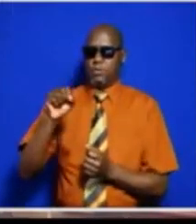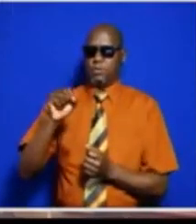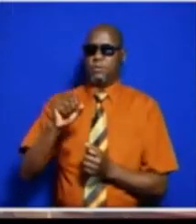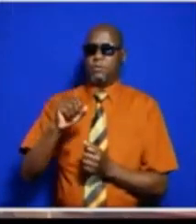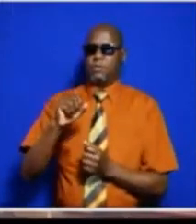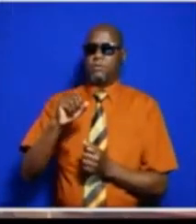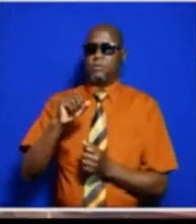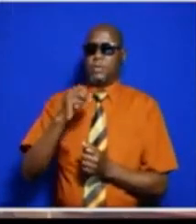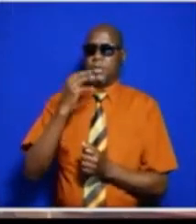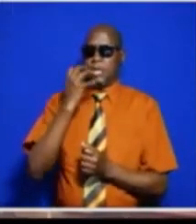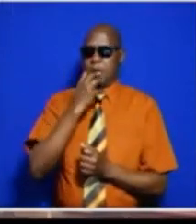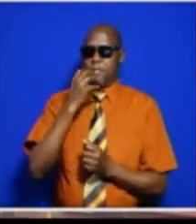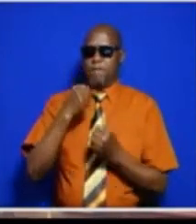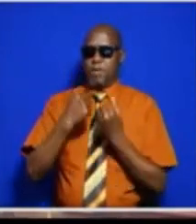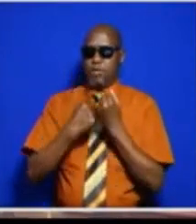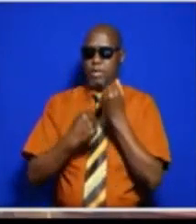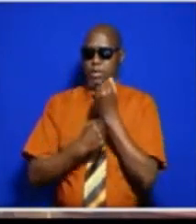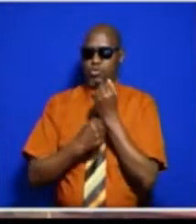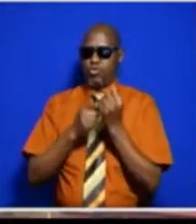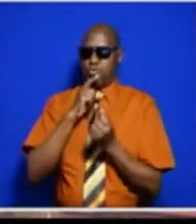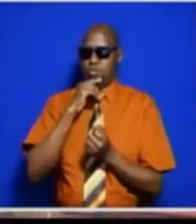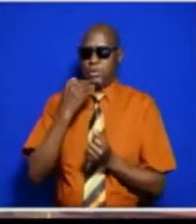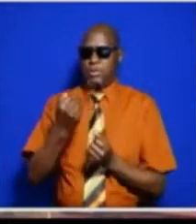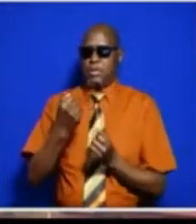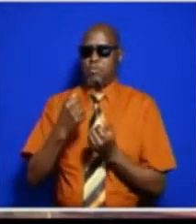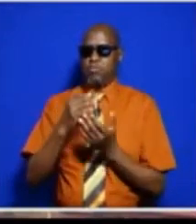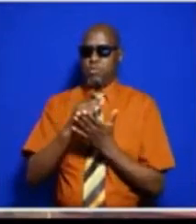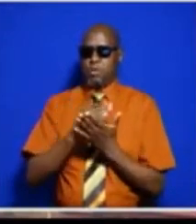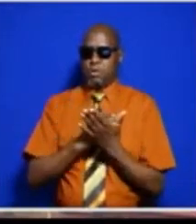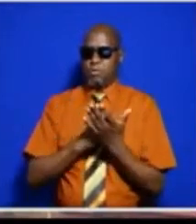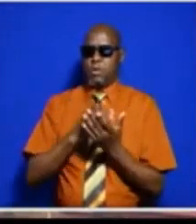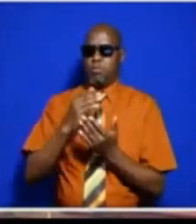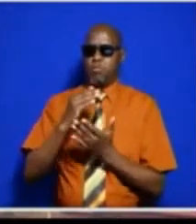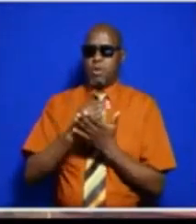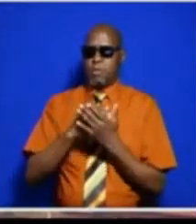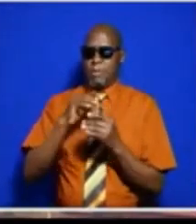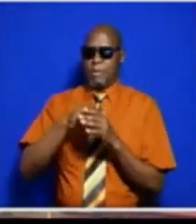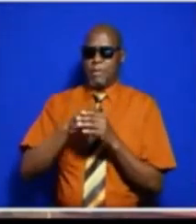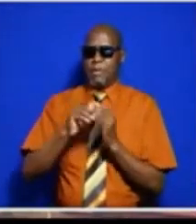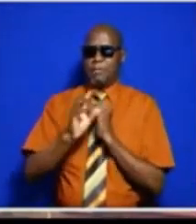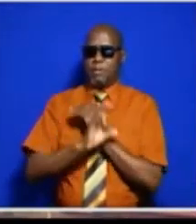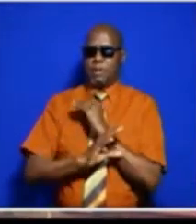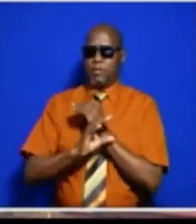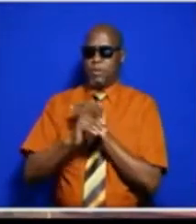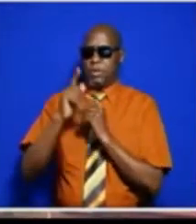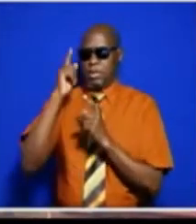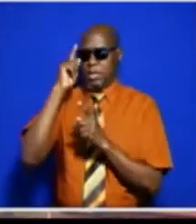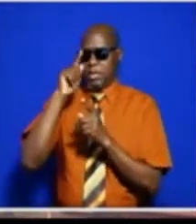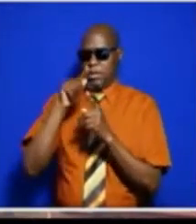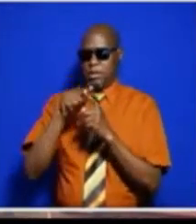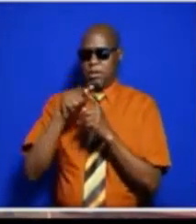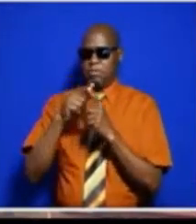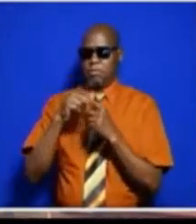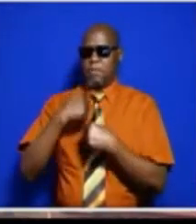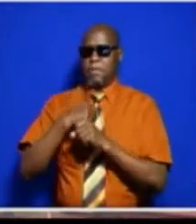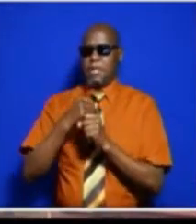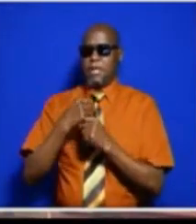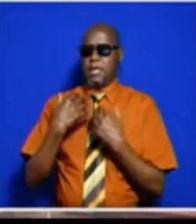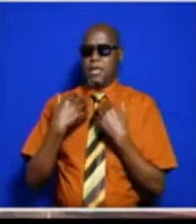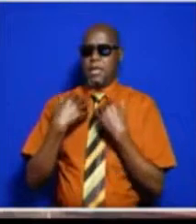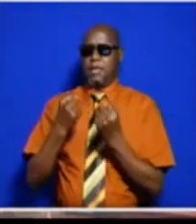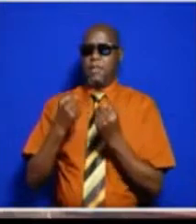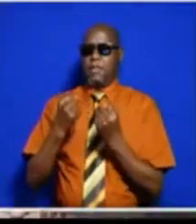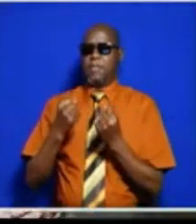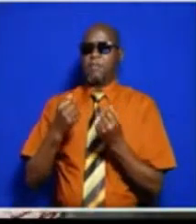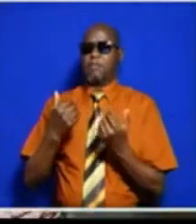Boy Child Rehabilitation Program. The program, which runs across the country, is aimed at creating a healthier and stronger generation of